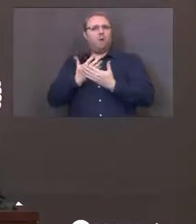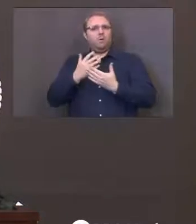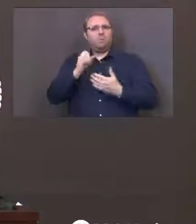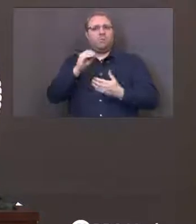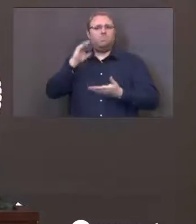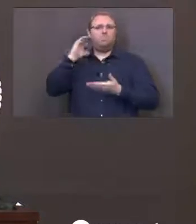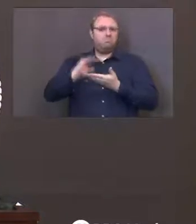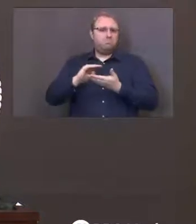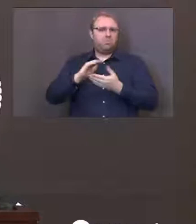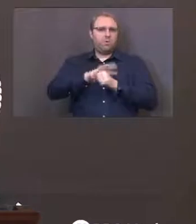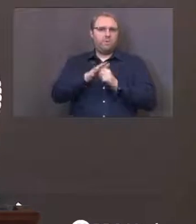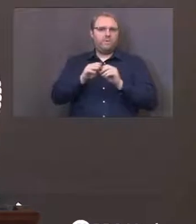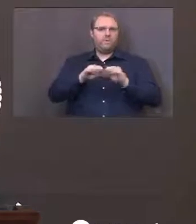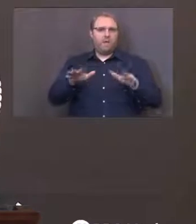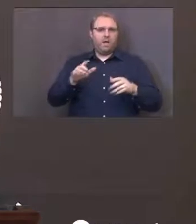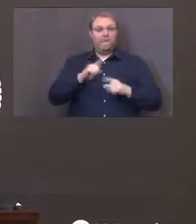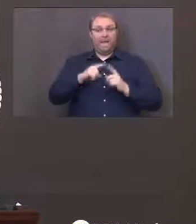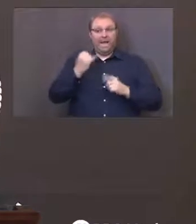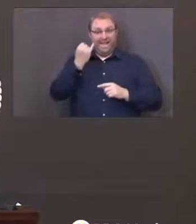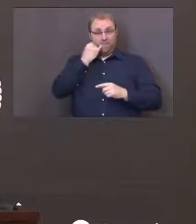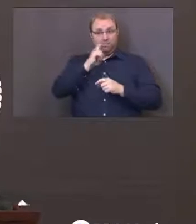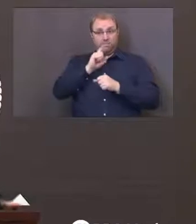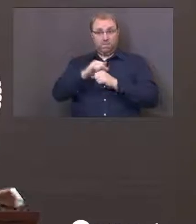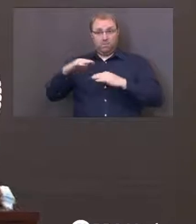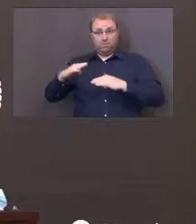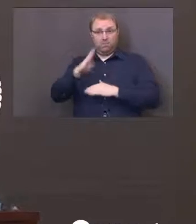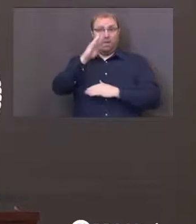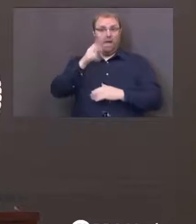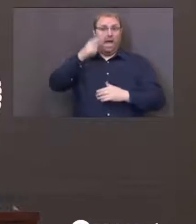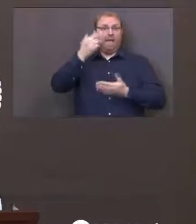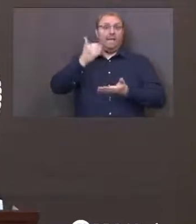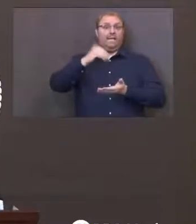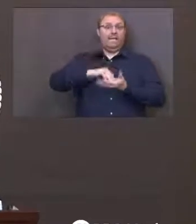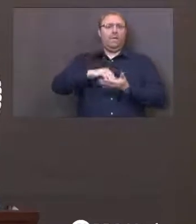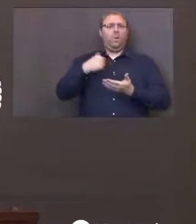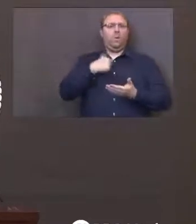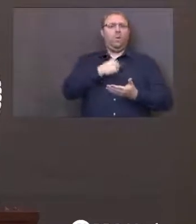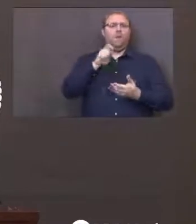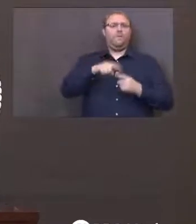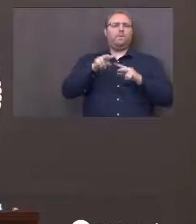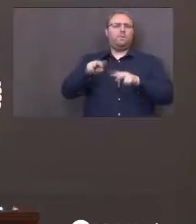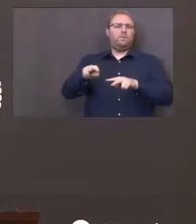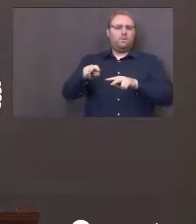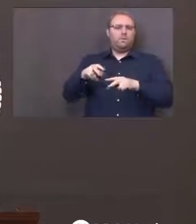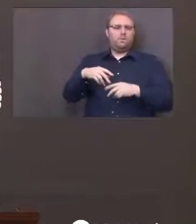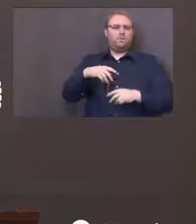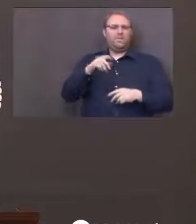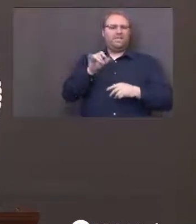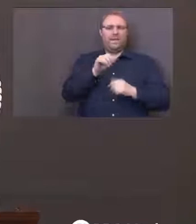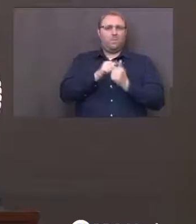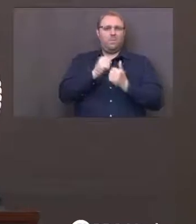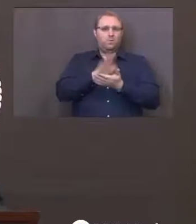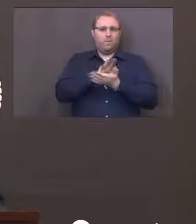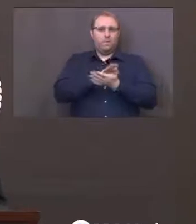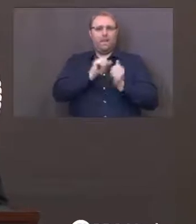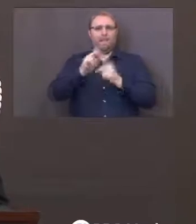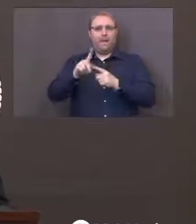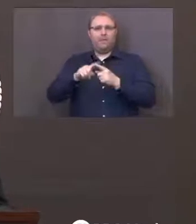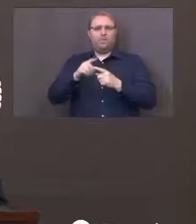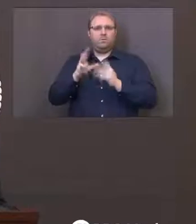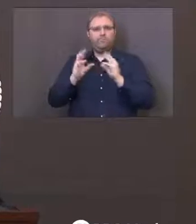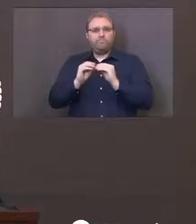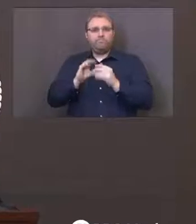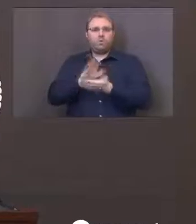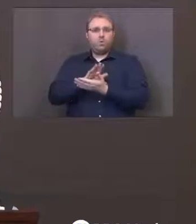rates that are a little bit too high to justify that. We are also in a kind of a tenuous time with schools coming back into session.